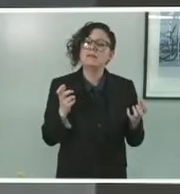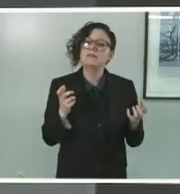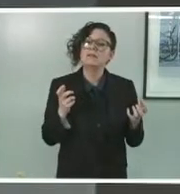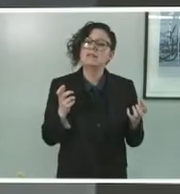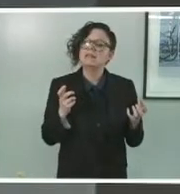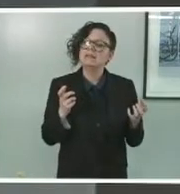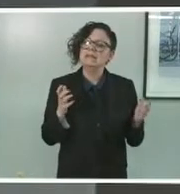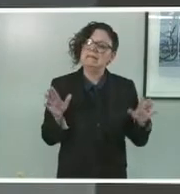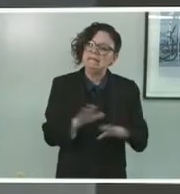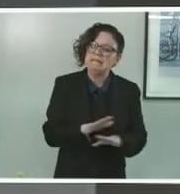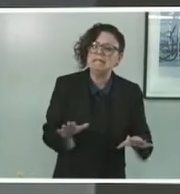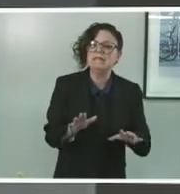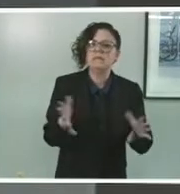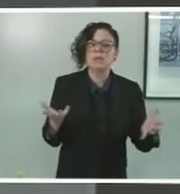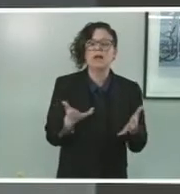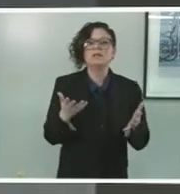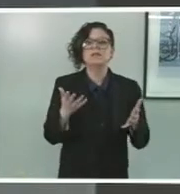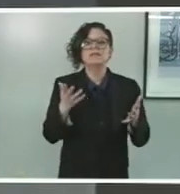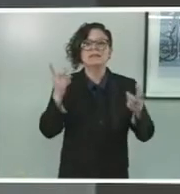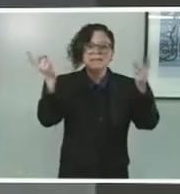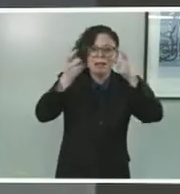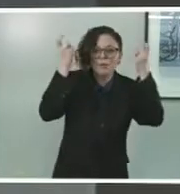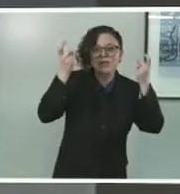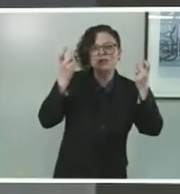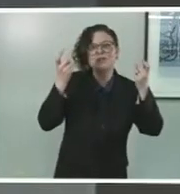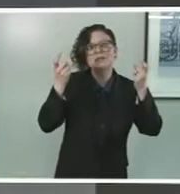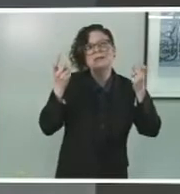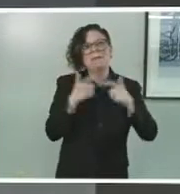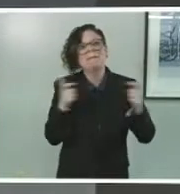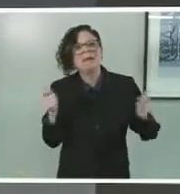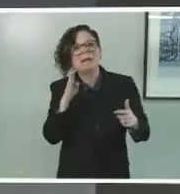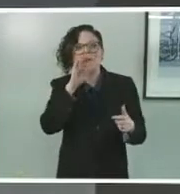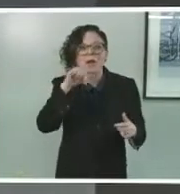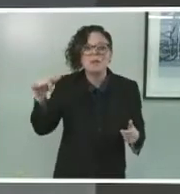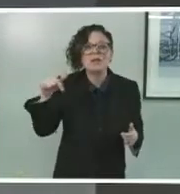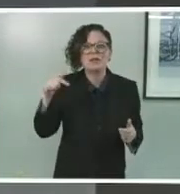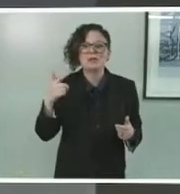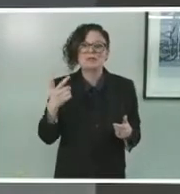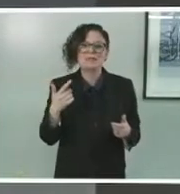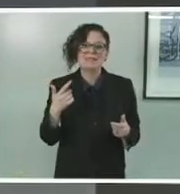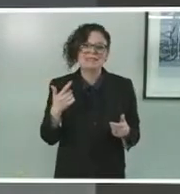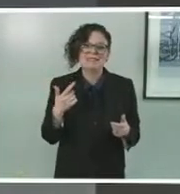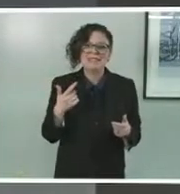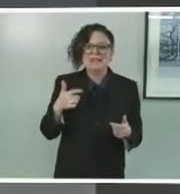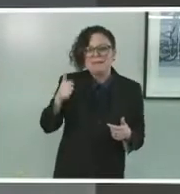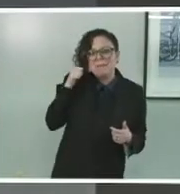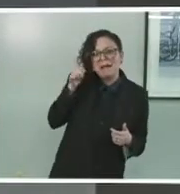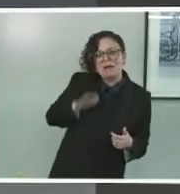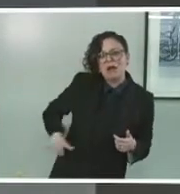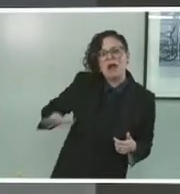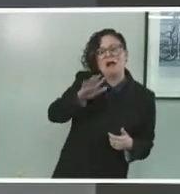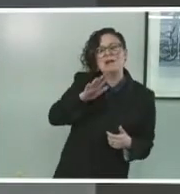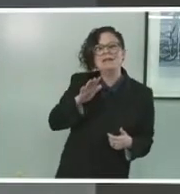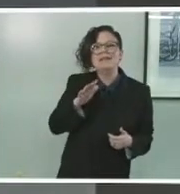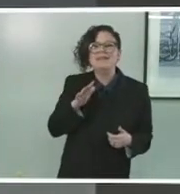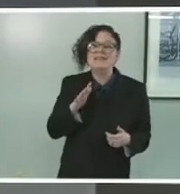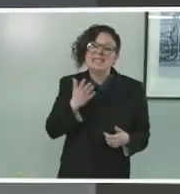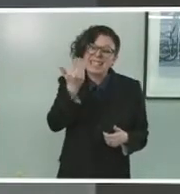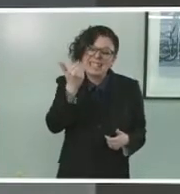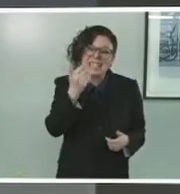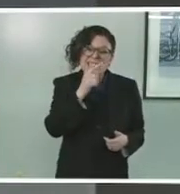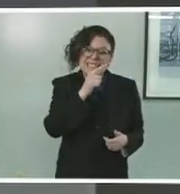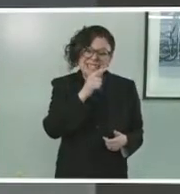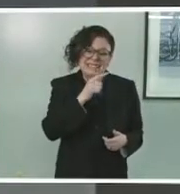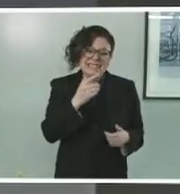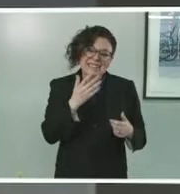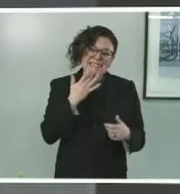try and discourage is the big barbecues in the backyard, the quinceañeras, the birthday celebrations that we've been looking forward to. Those have to be